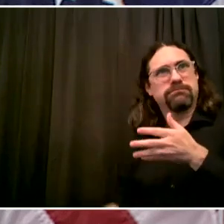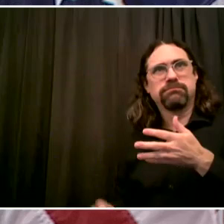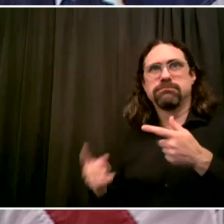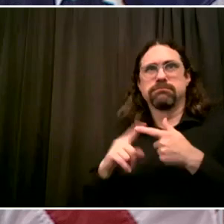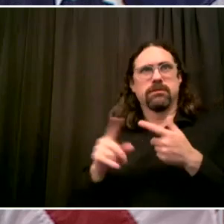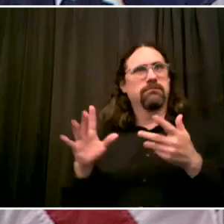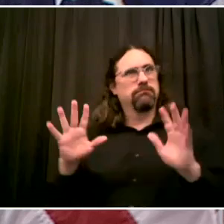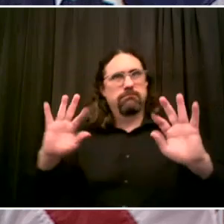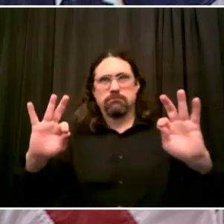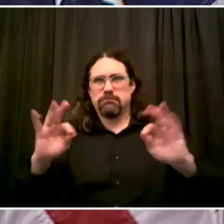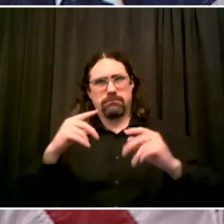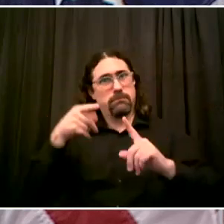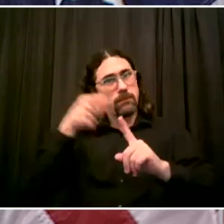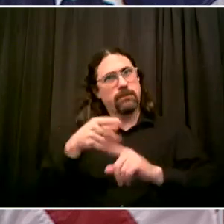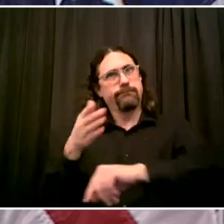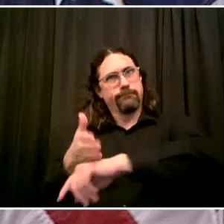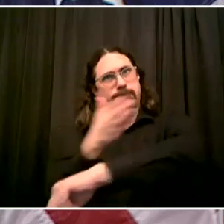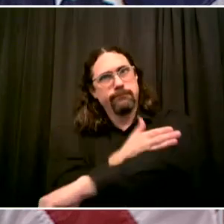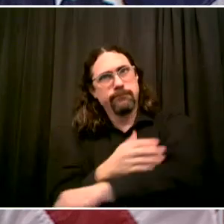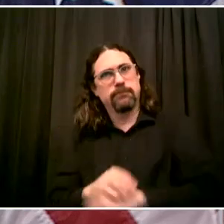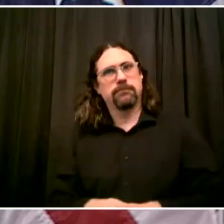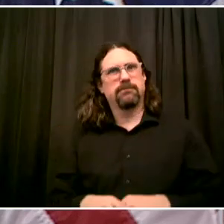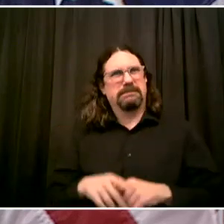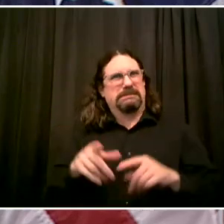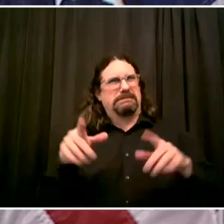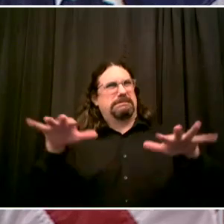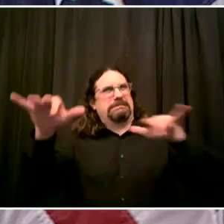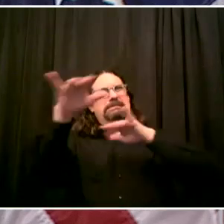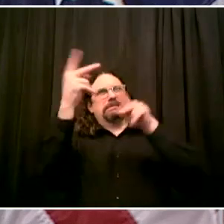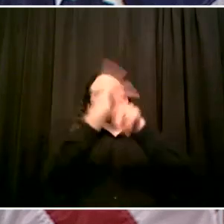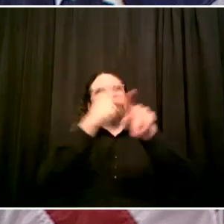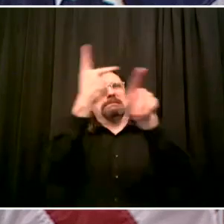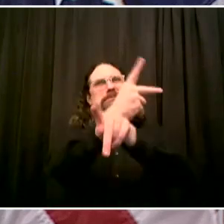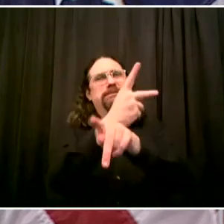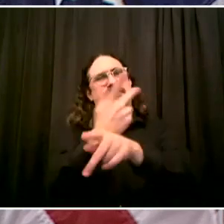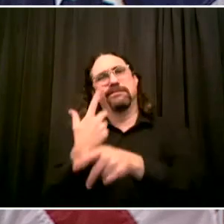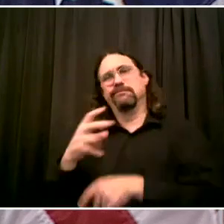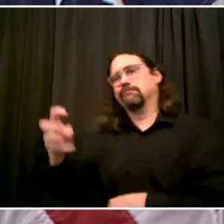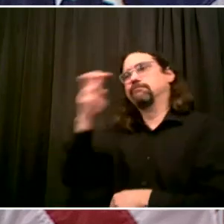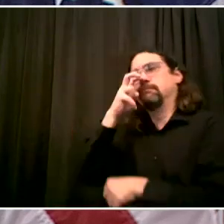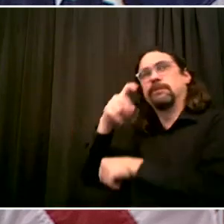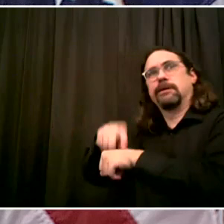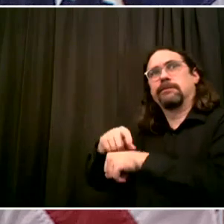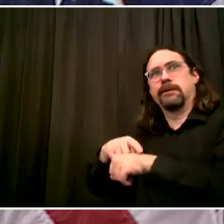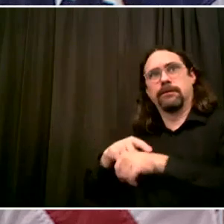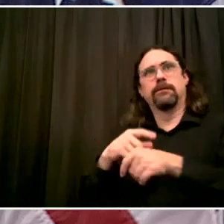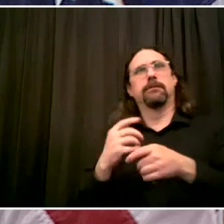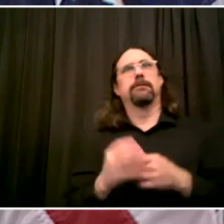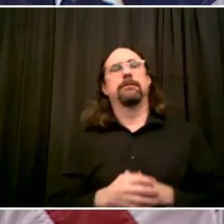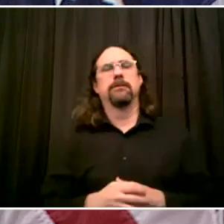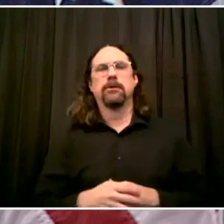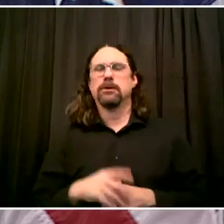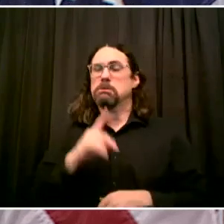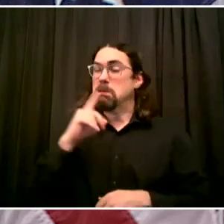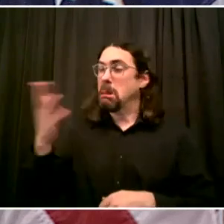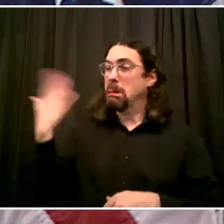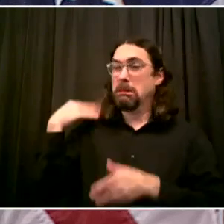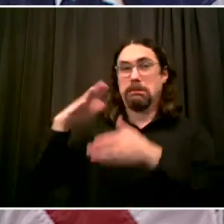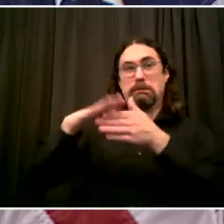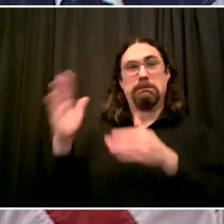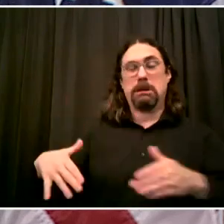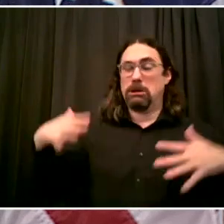very troubling nights before that came out of nowhere and were absolutely unacceptable. My plan is to continue the